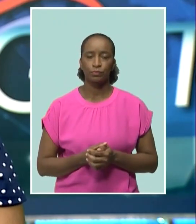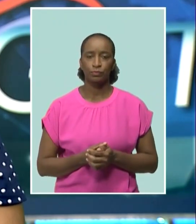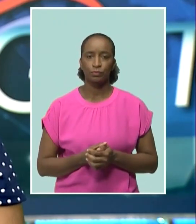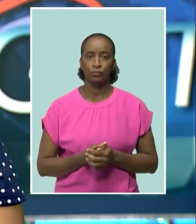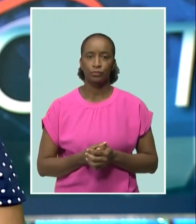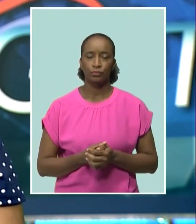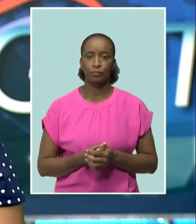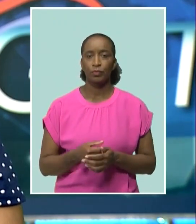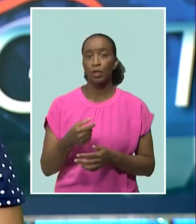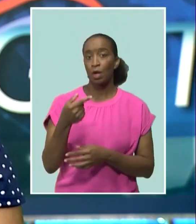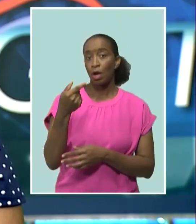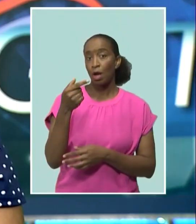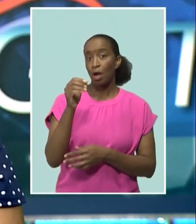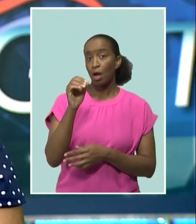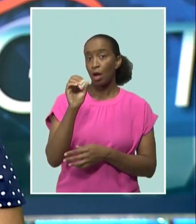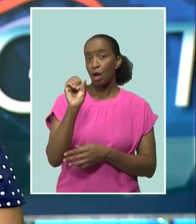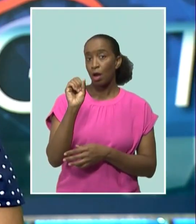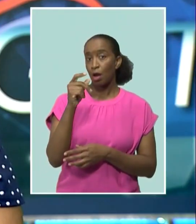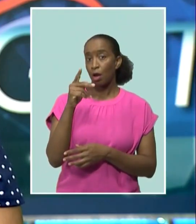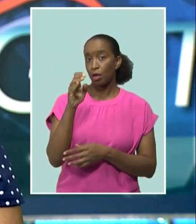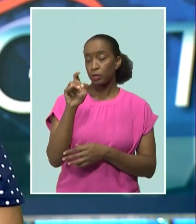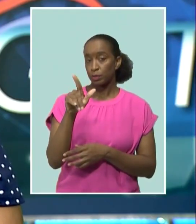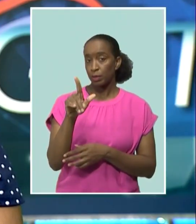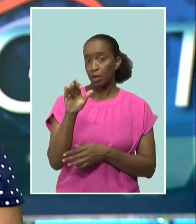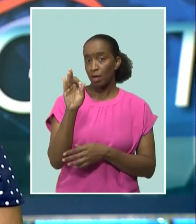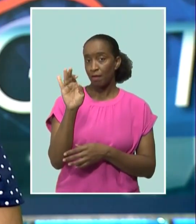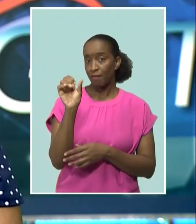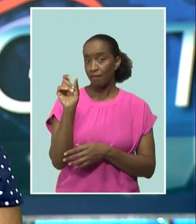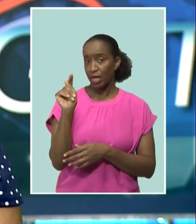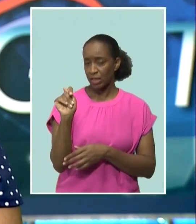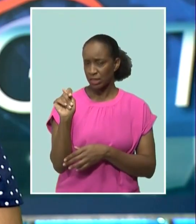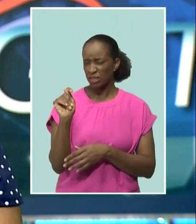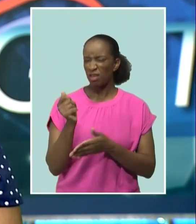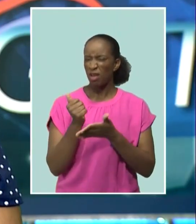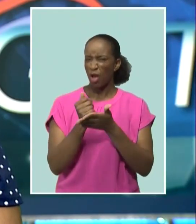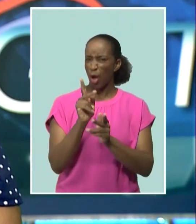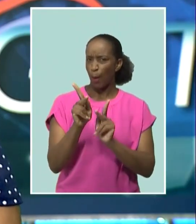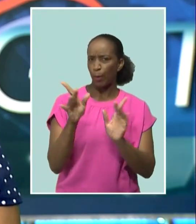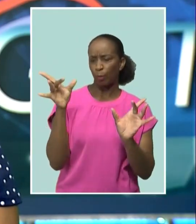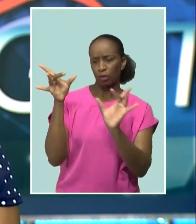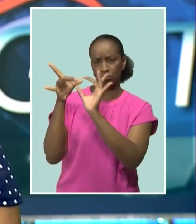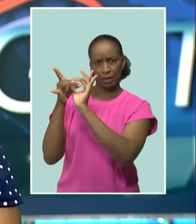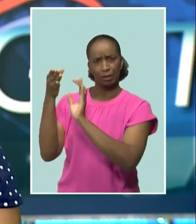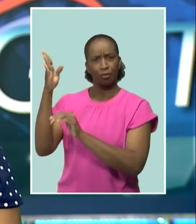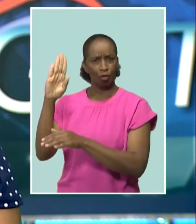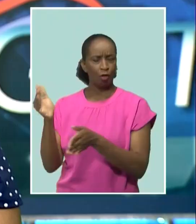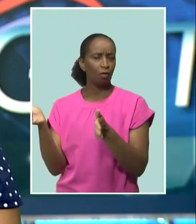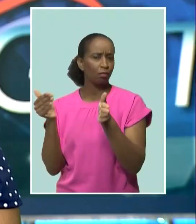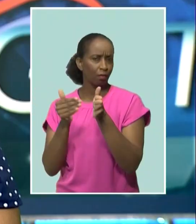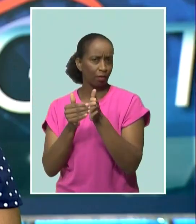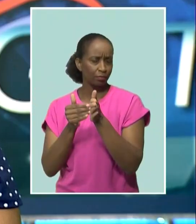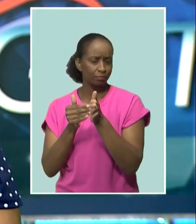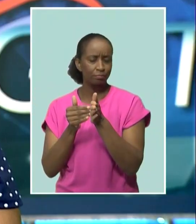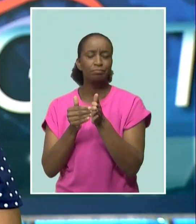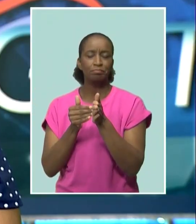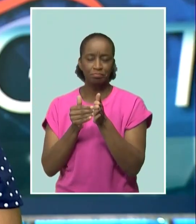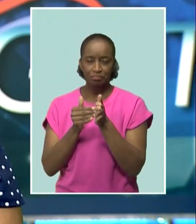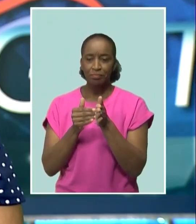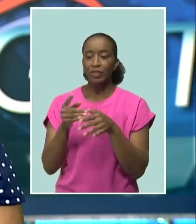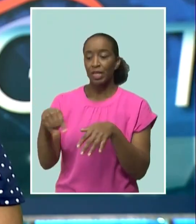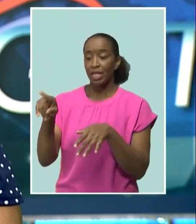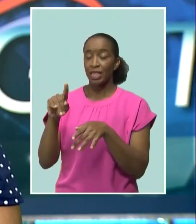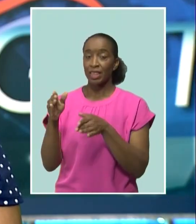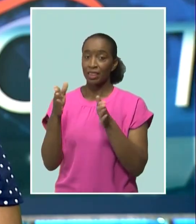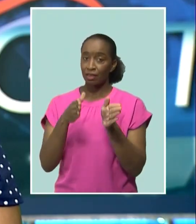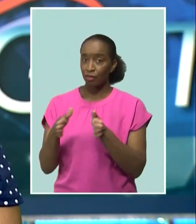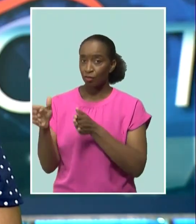Gospel Fest serves as a guide for people to get back to God, and that is what organizers of the annual festival are seeking to project